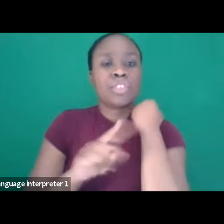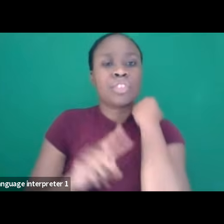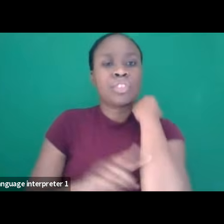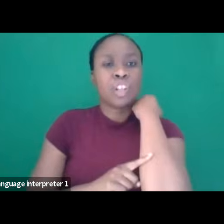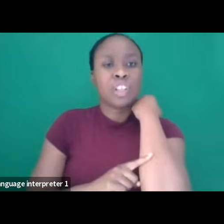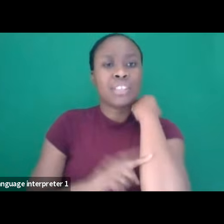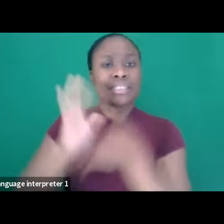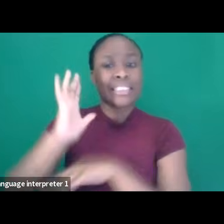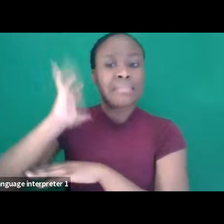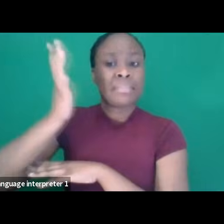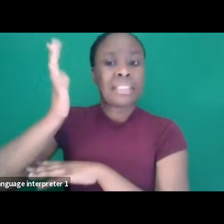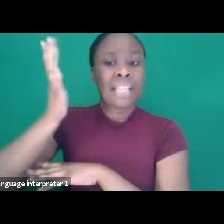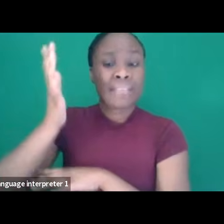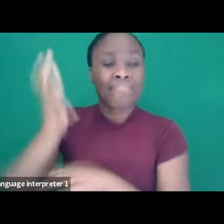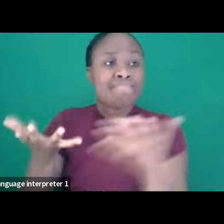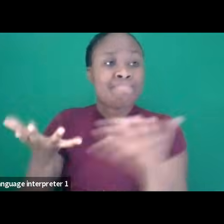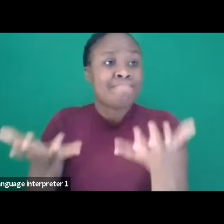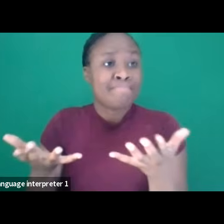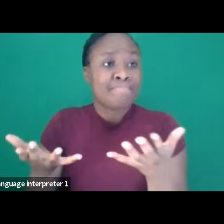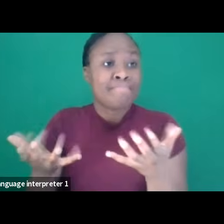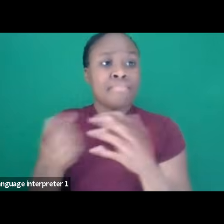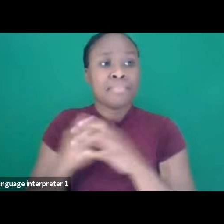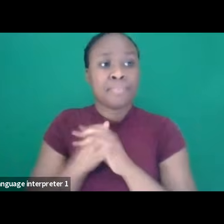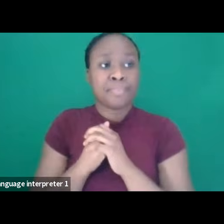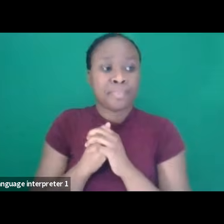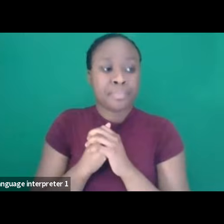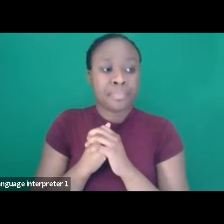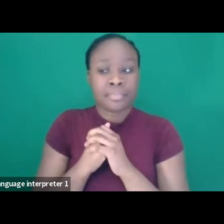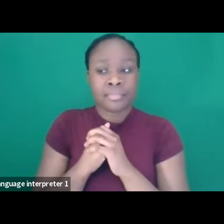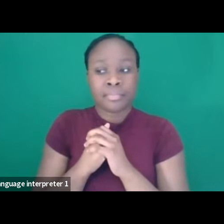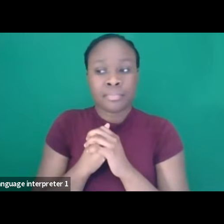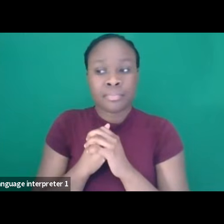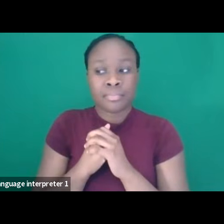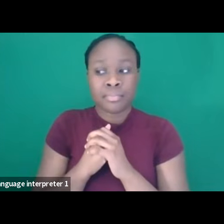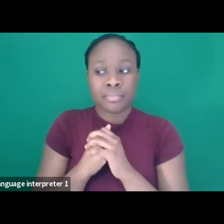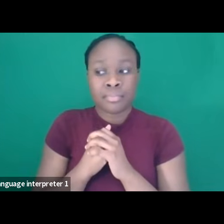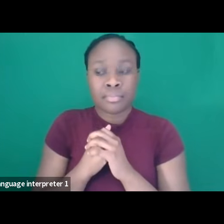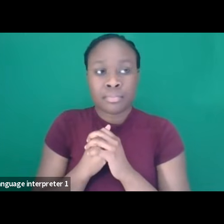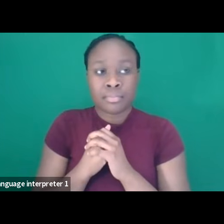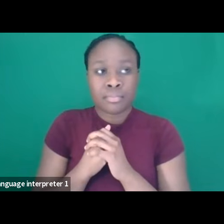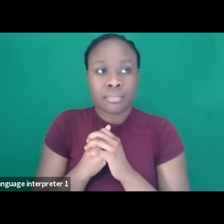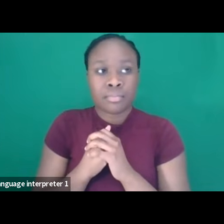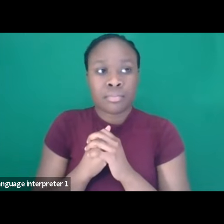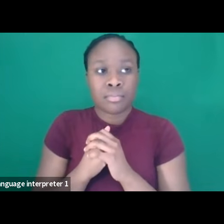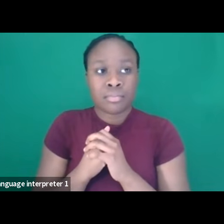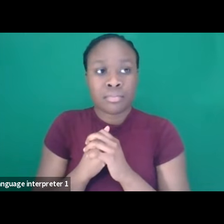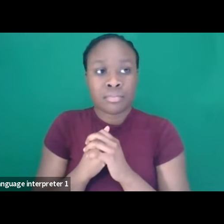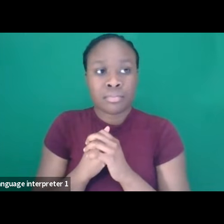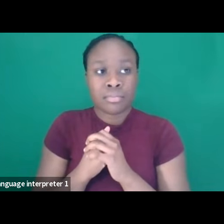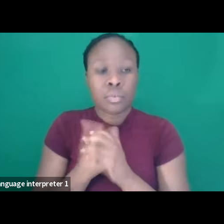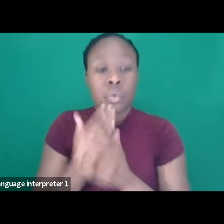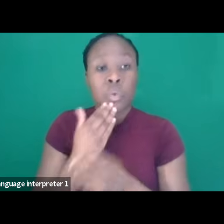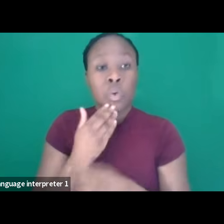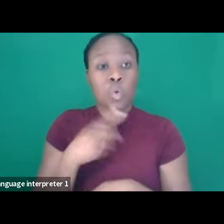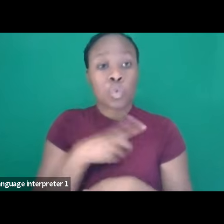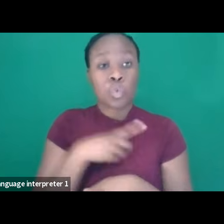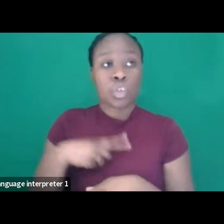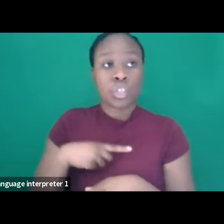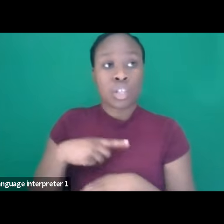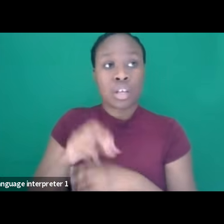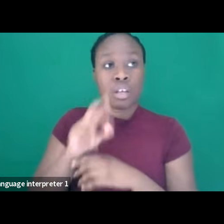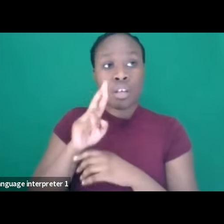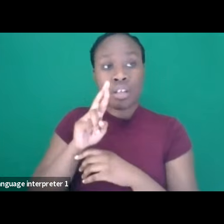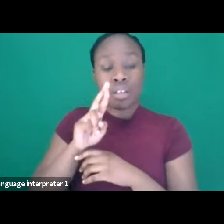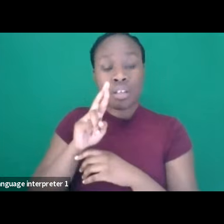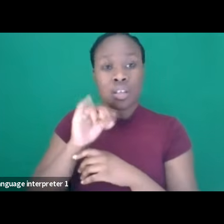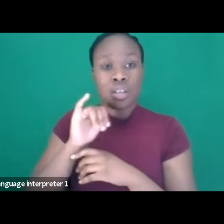speaker, if you like, and I would like to hand over to Dr. Rebone. She is